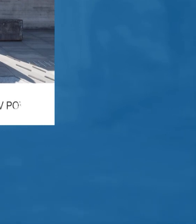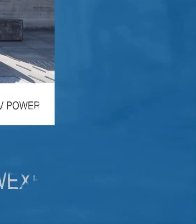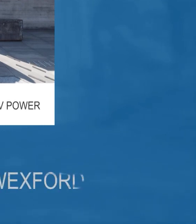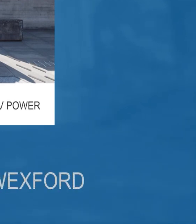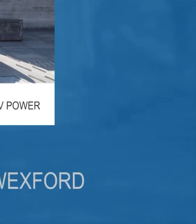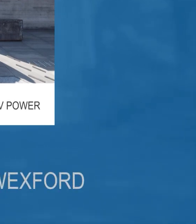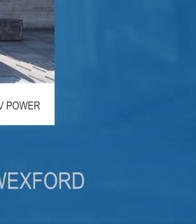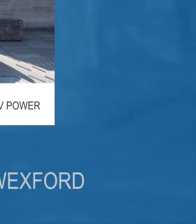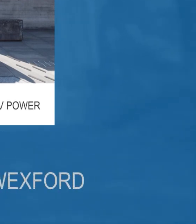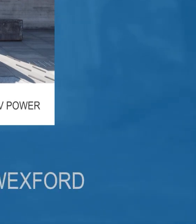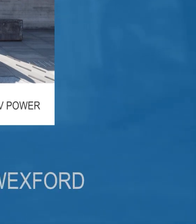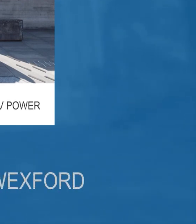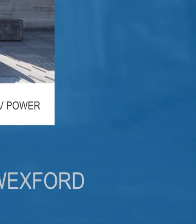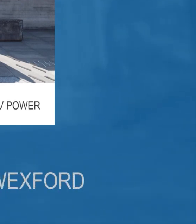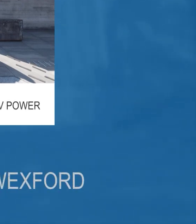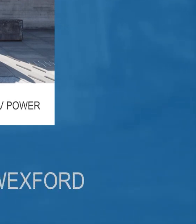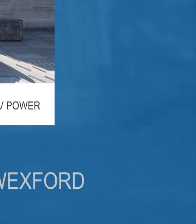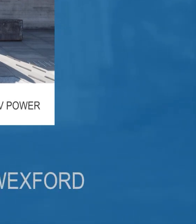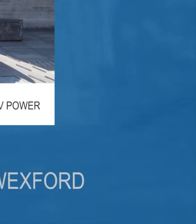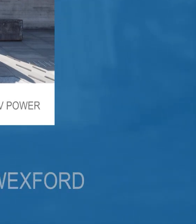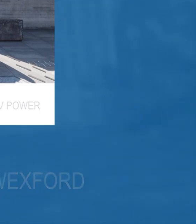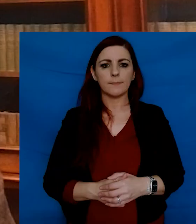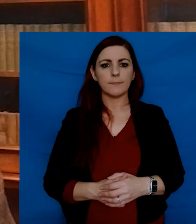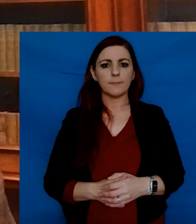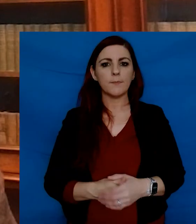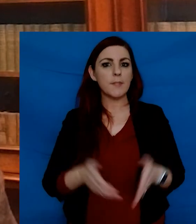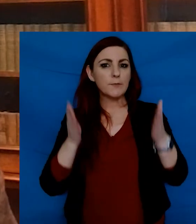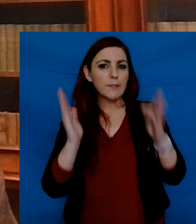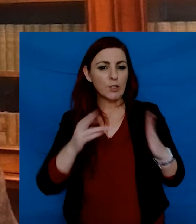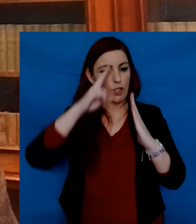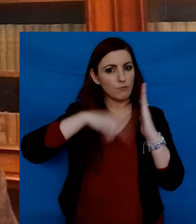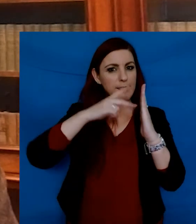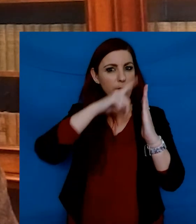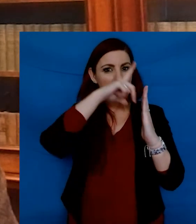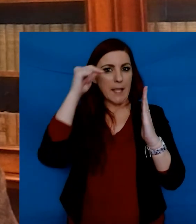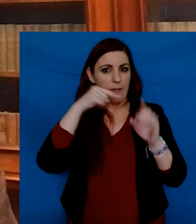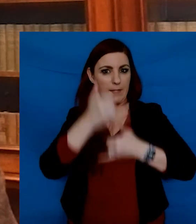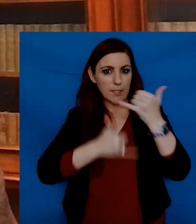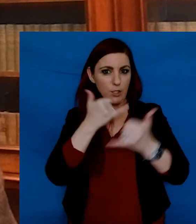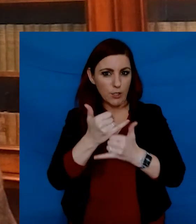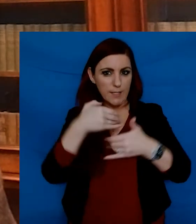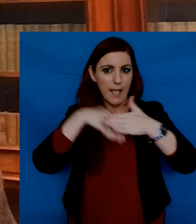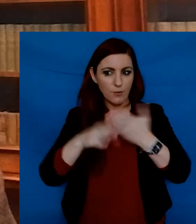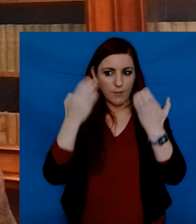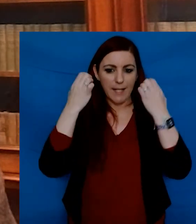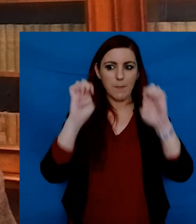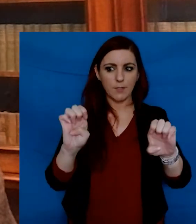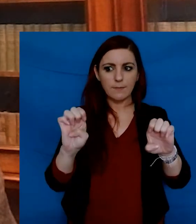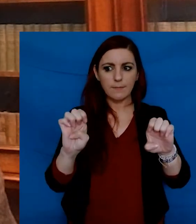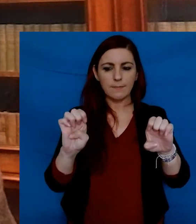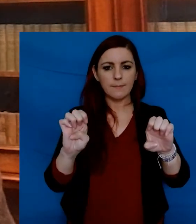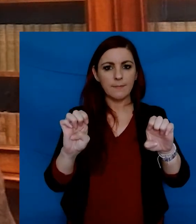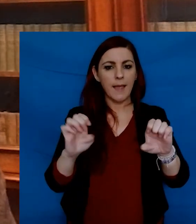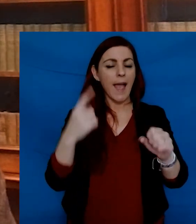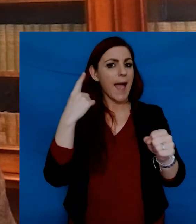Potopopoulos Potopopoulos Kara Well this concludes our reading of the names of this year's